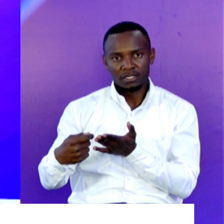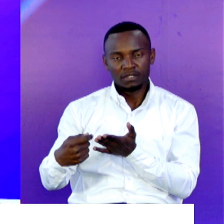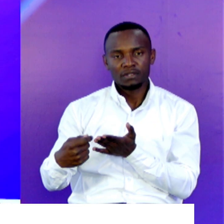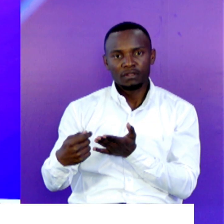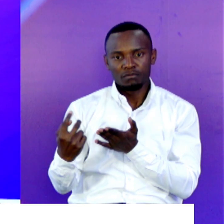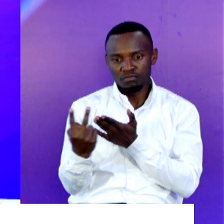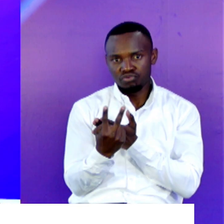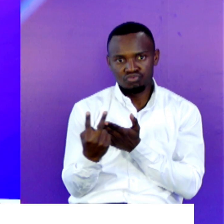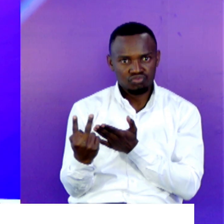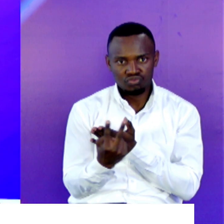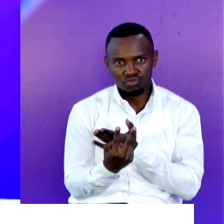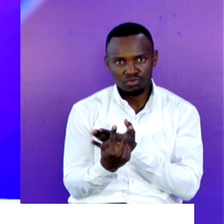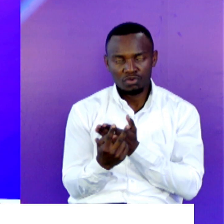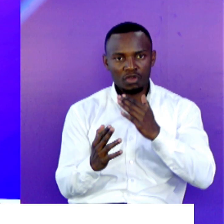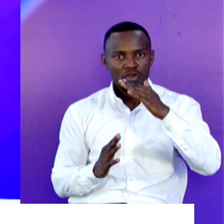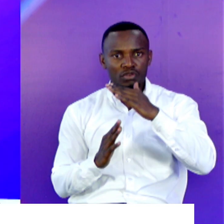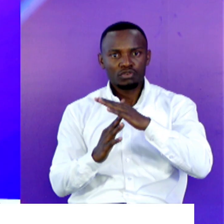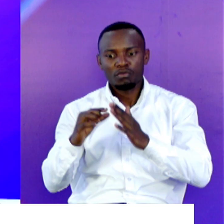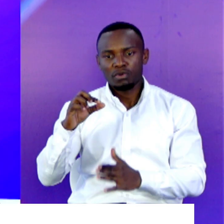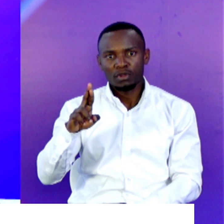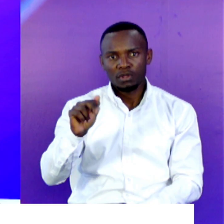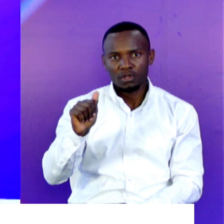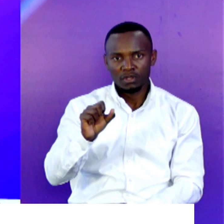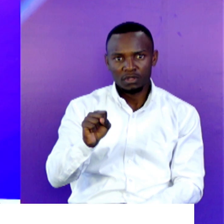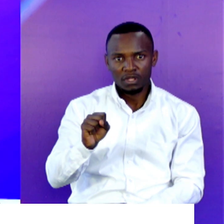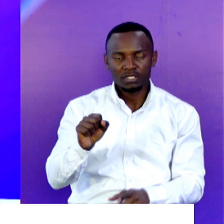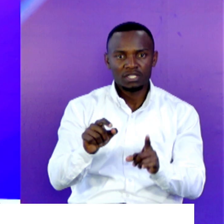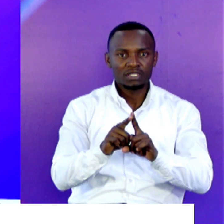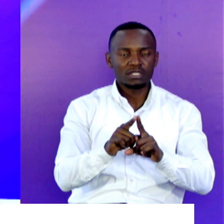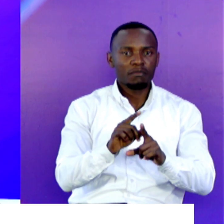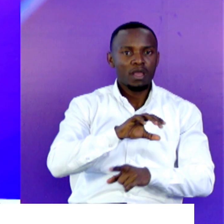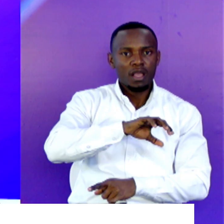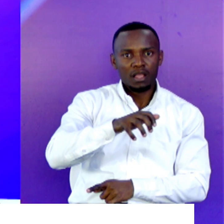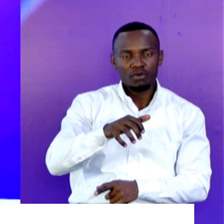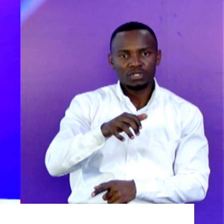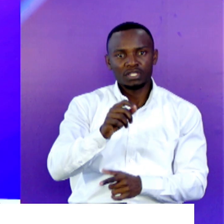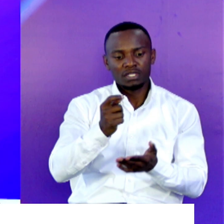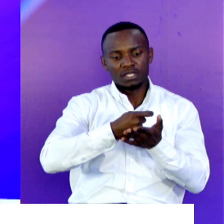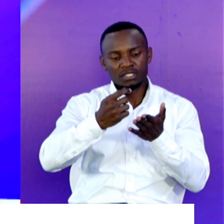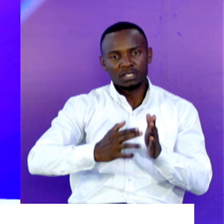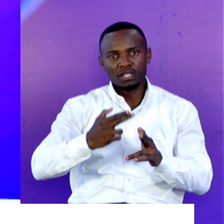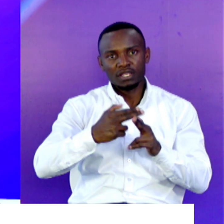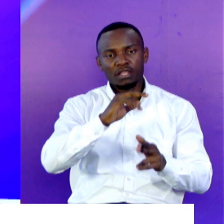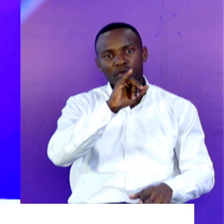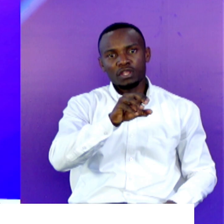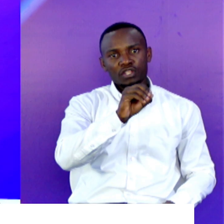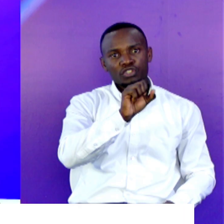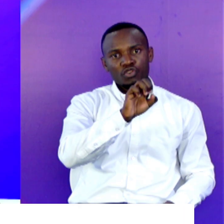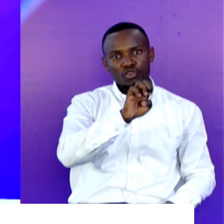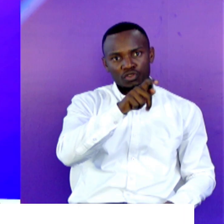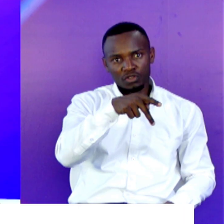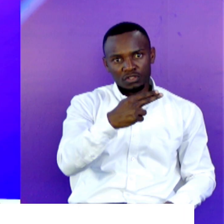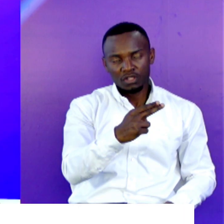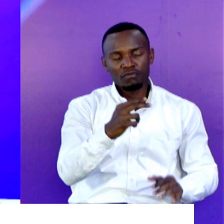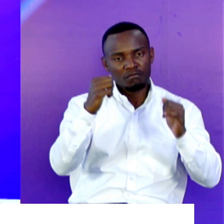government, top grass, led by County Secretary Joseph Ogutu, the nurses agreed to